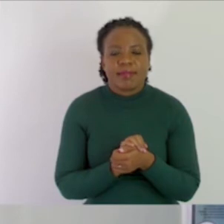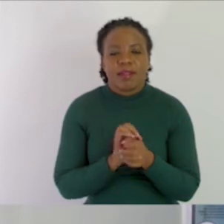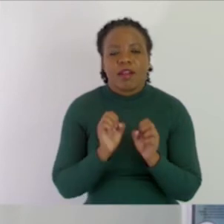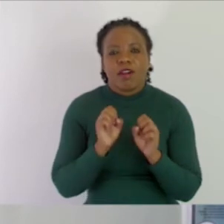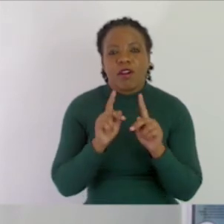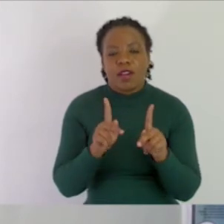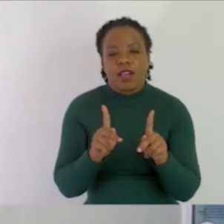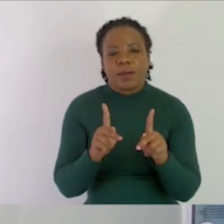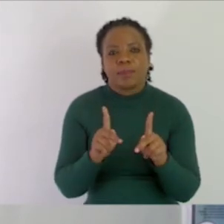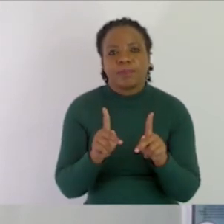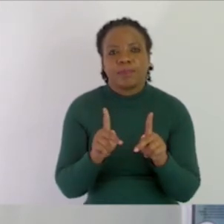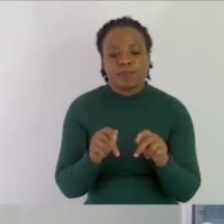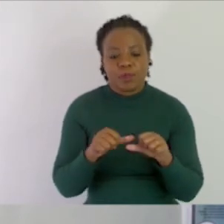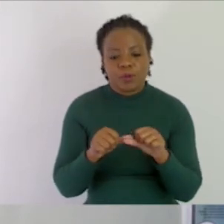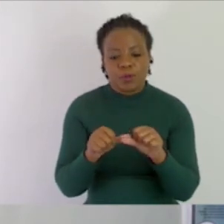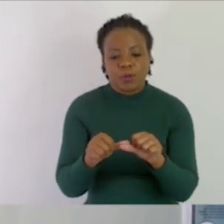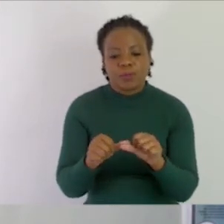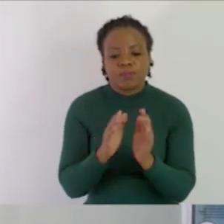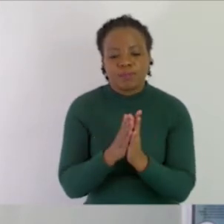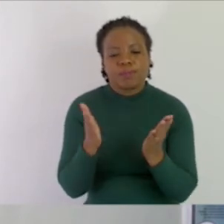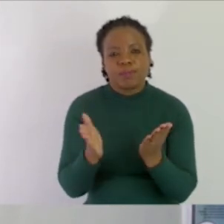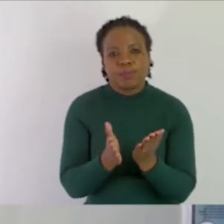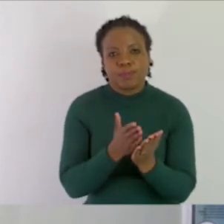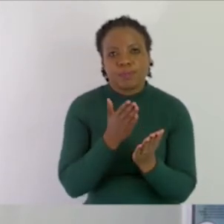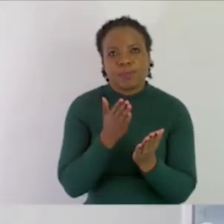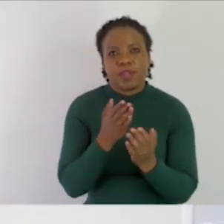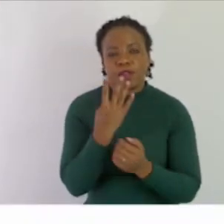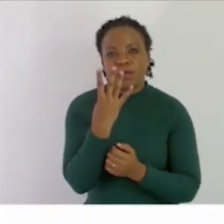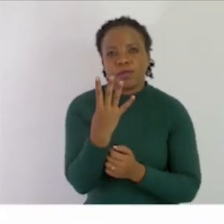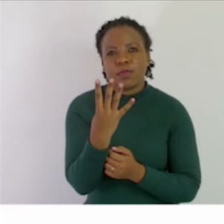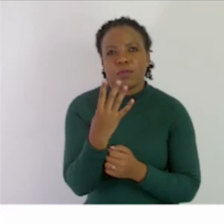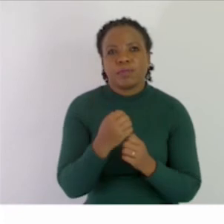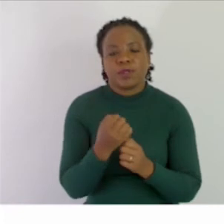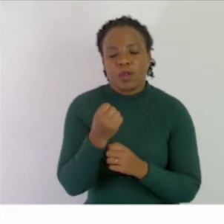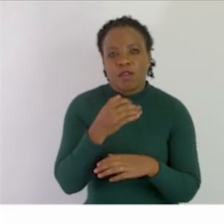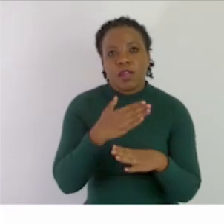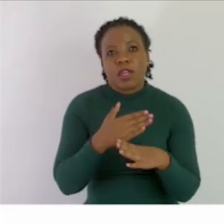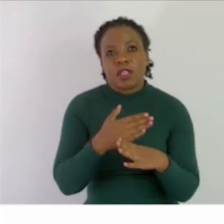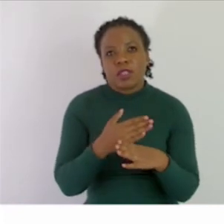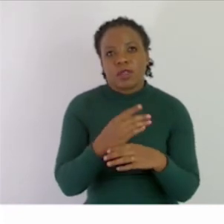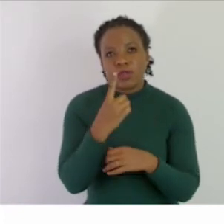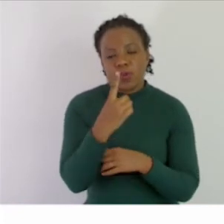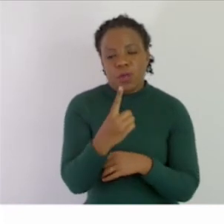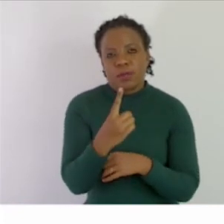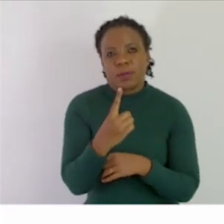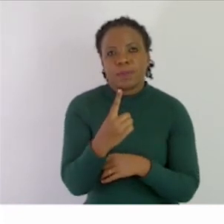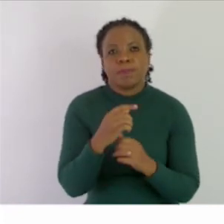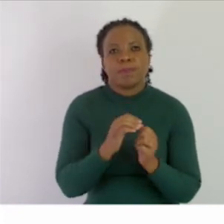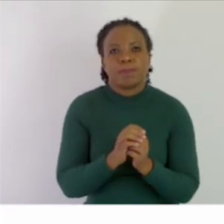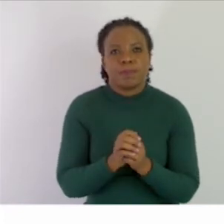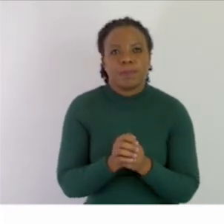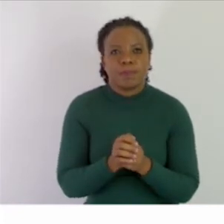Okay, boys and girls, let's continue. Let's open our books on page 4, where we have got an exercise that we are supposed to be